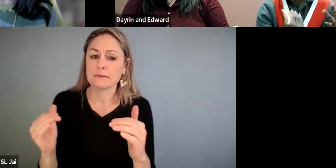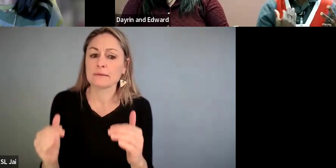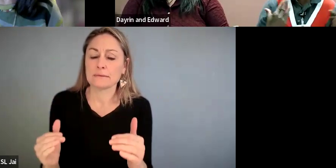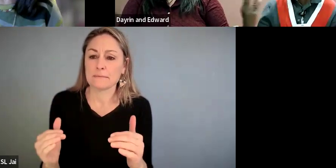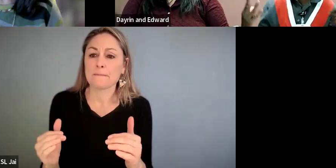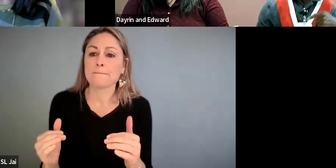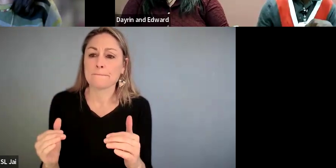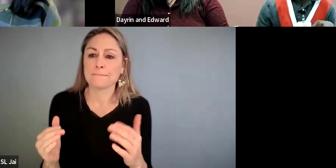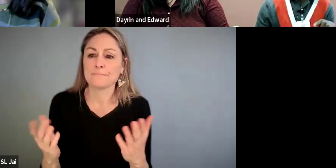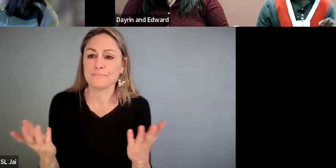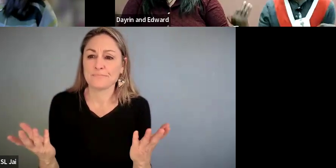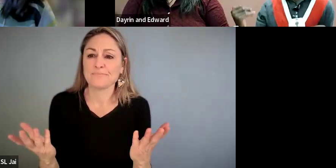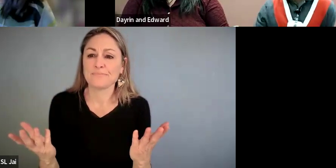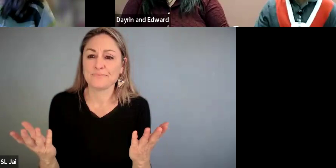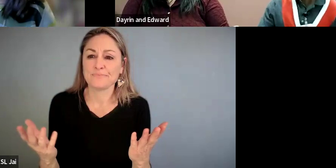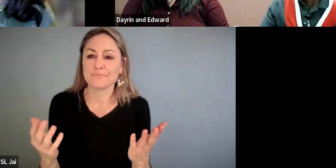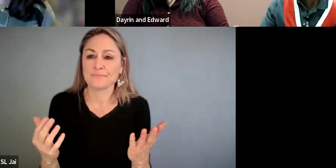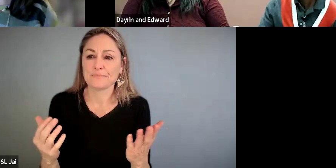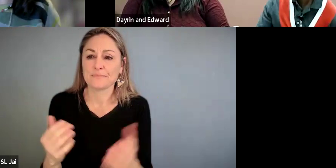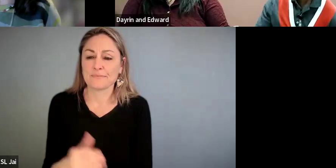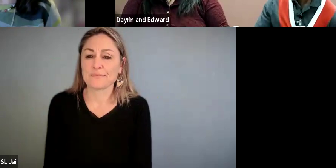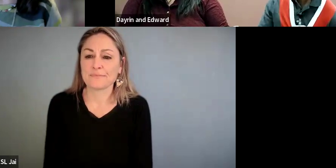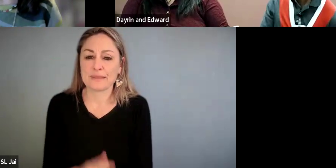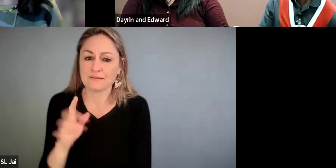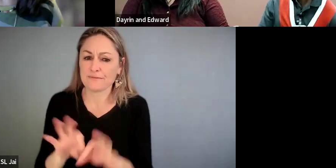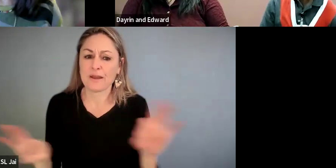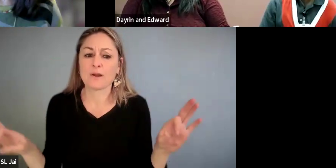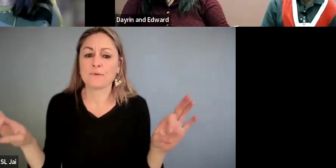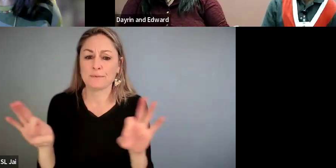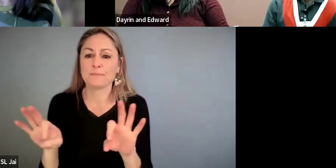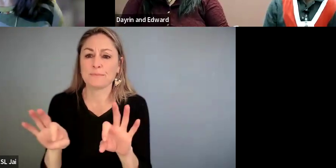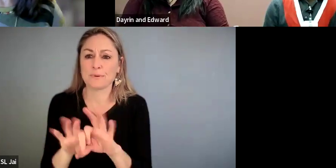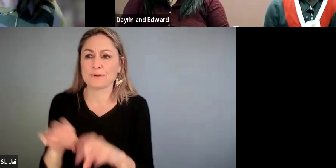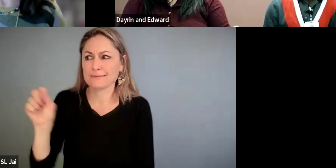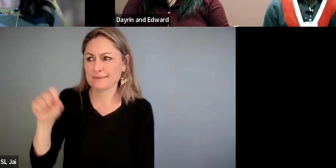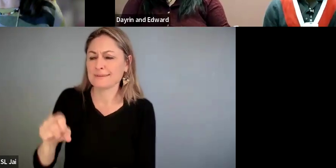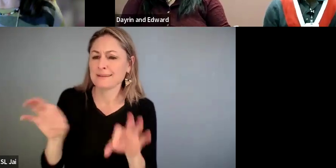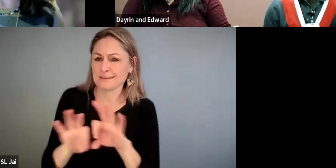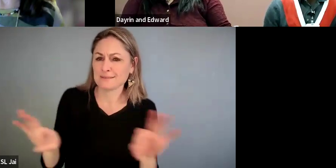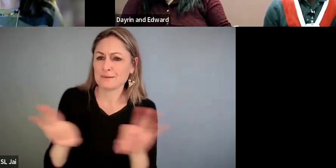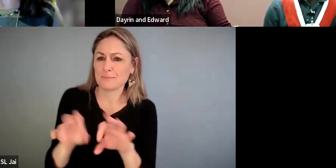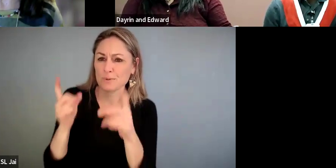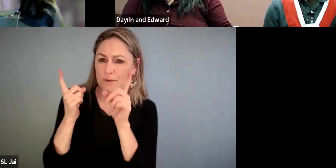independent in your own way. That's more important and feel It is important.